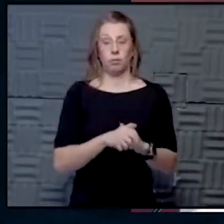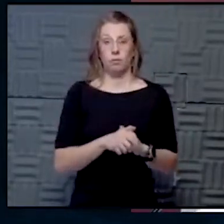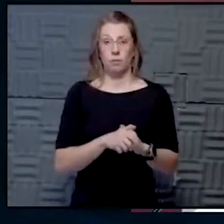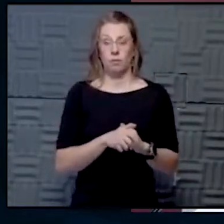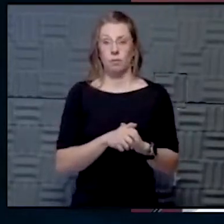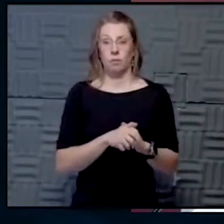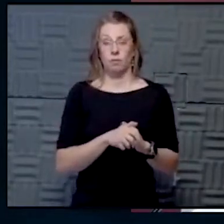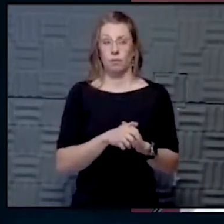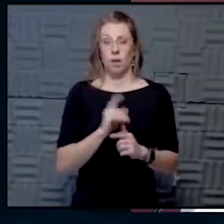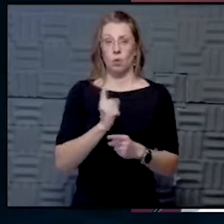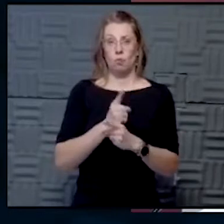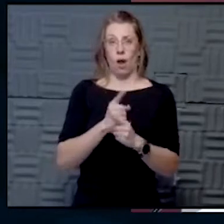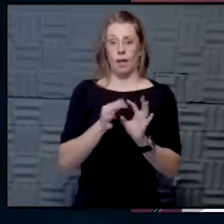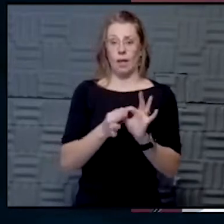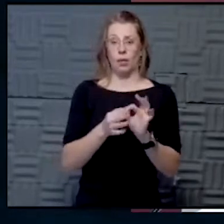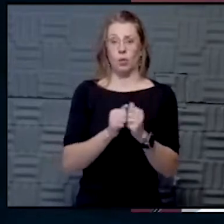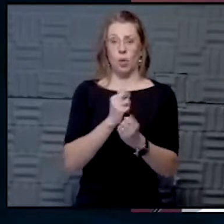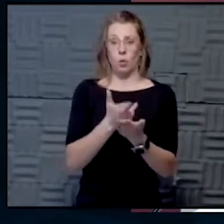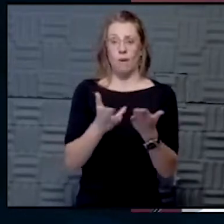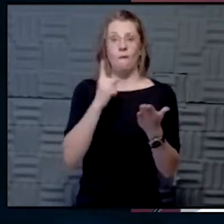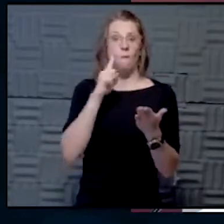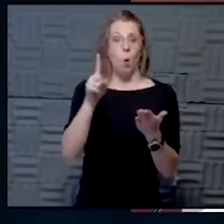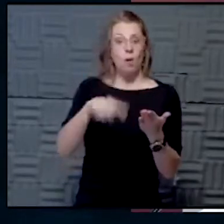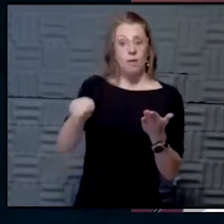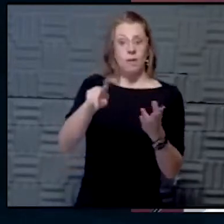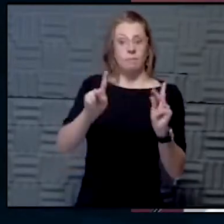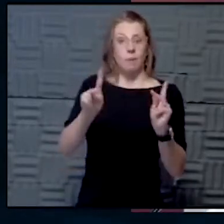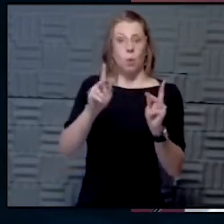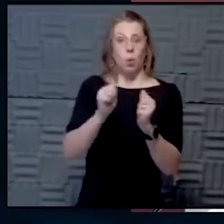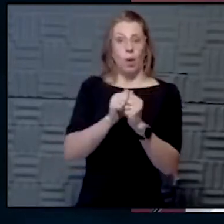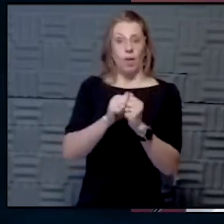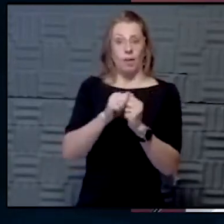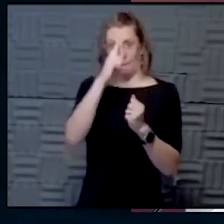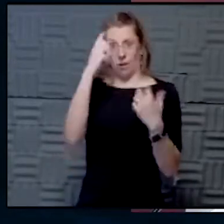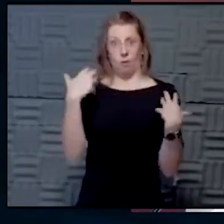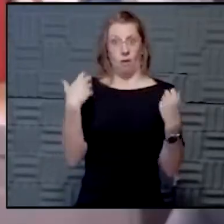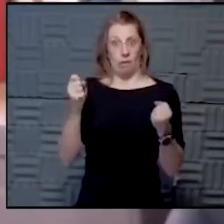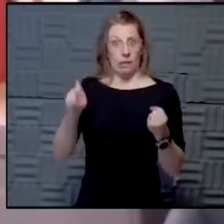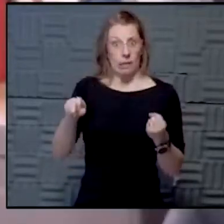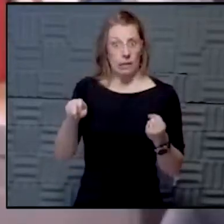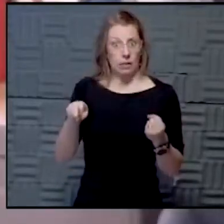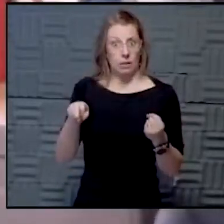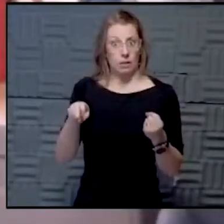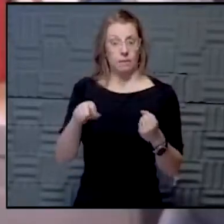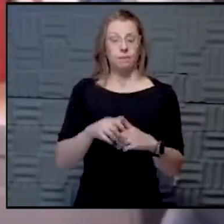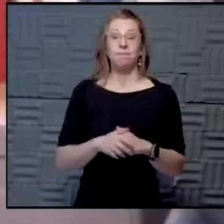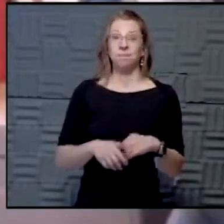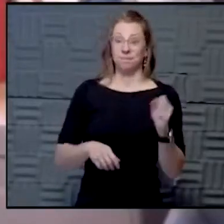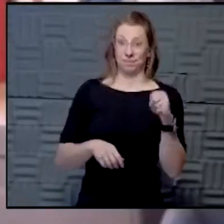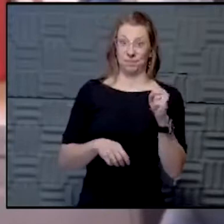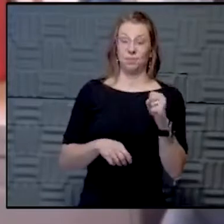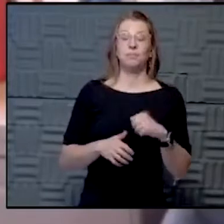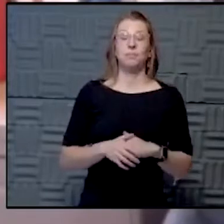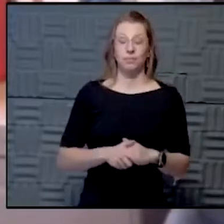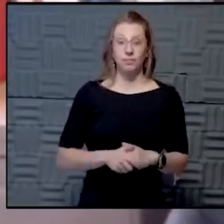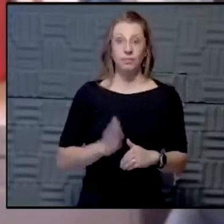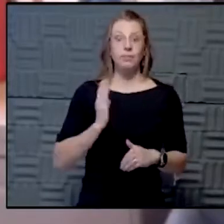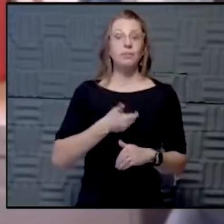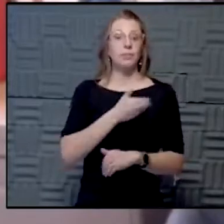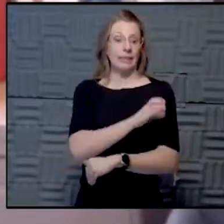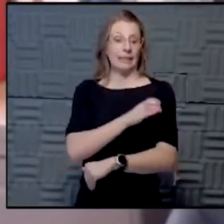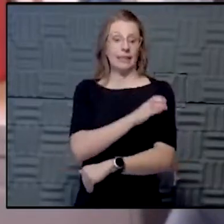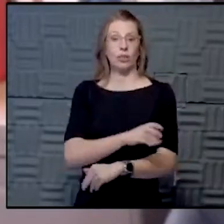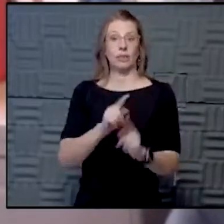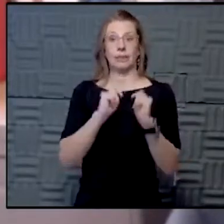right connections with resources for these people with needs in the community? Yeah, we certainly have. Our clinical team